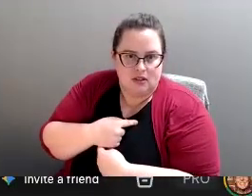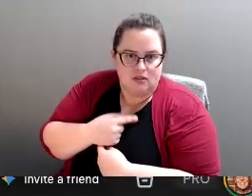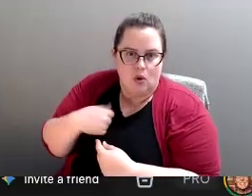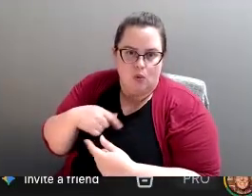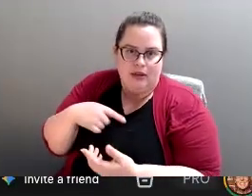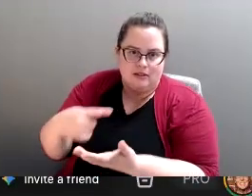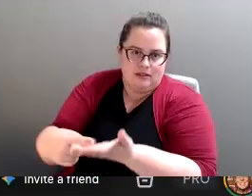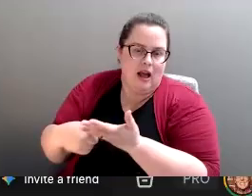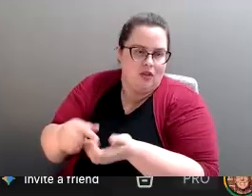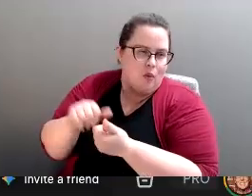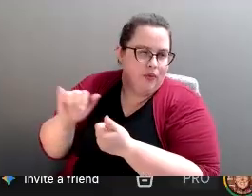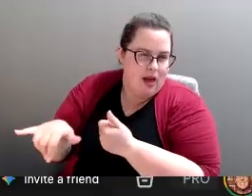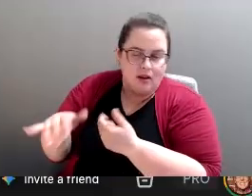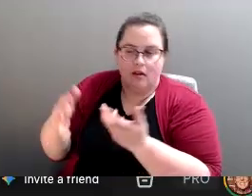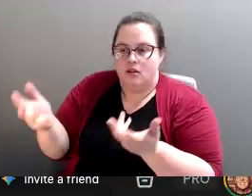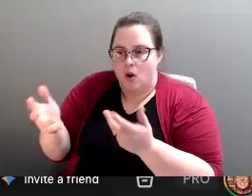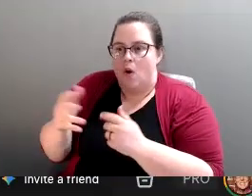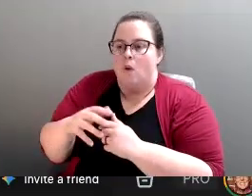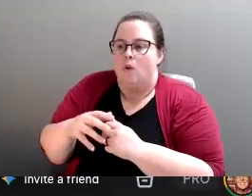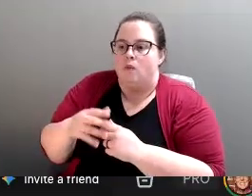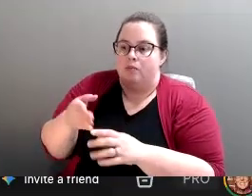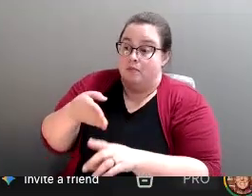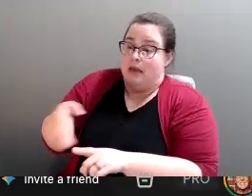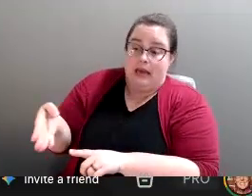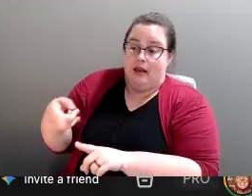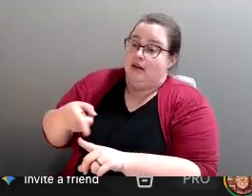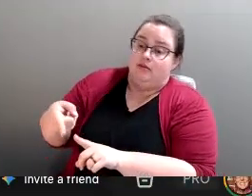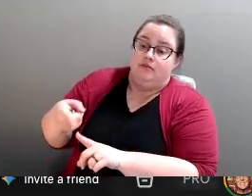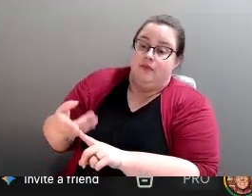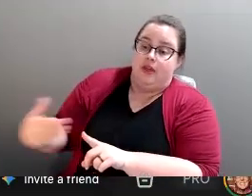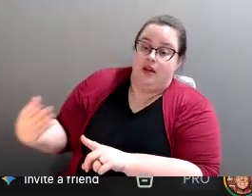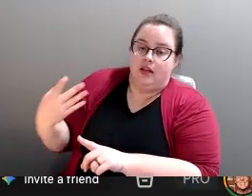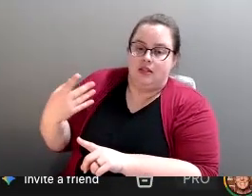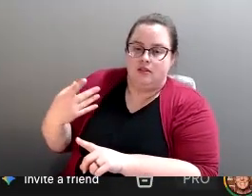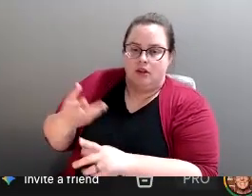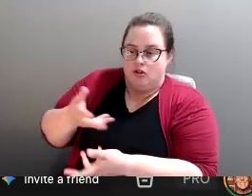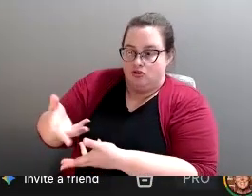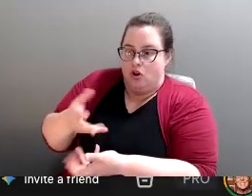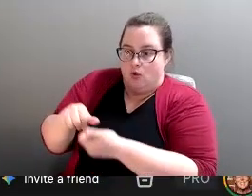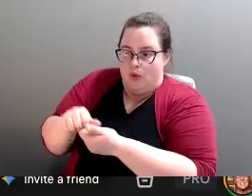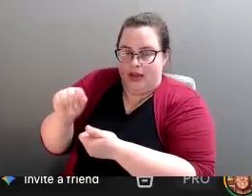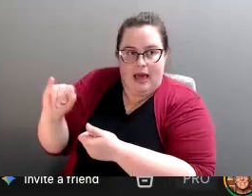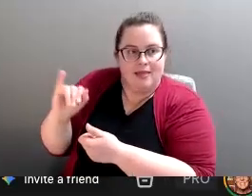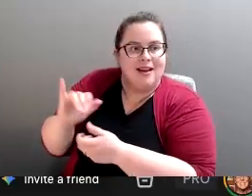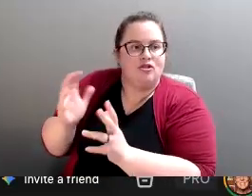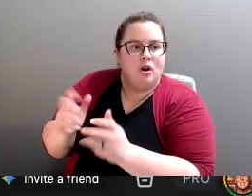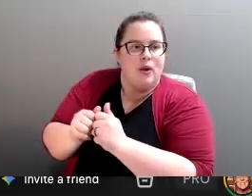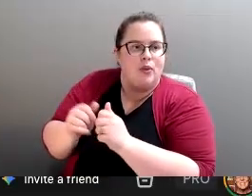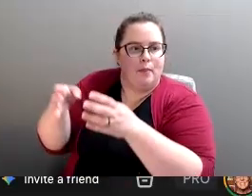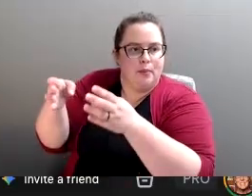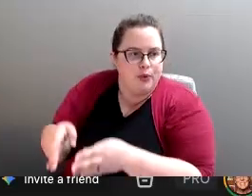with it. Yeah. So like the main thing there, the main takeaway is just talk to it like you're talking to a person. And related to